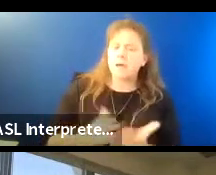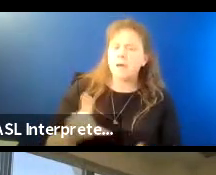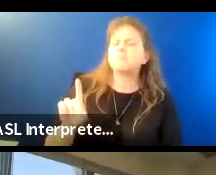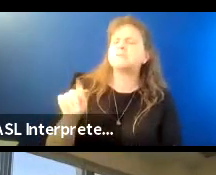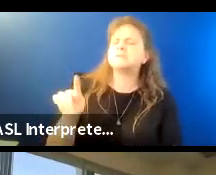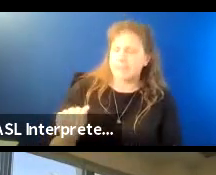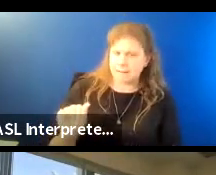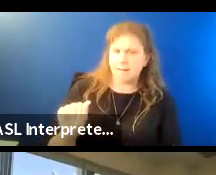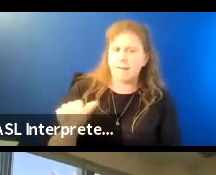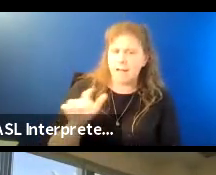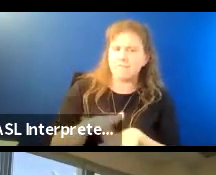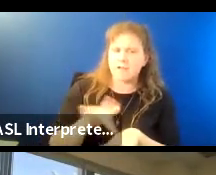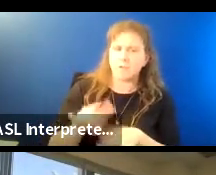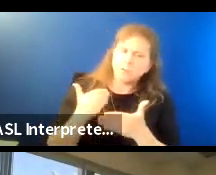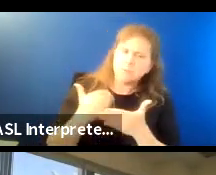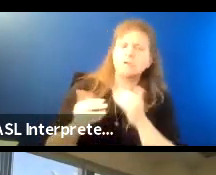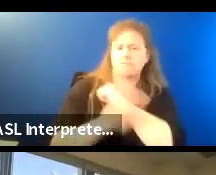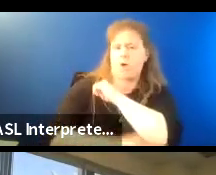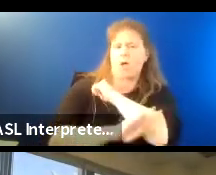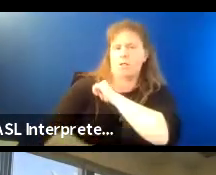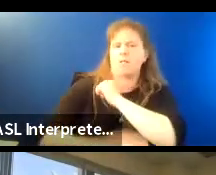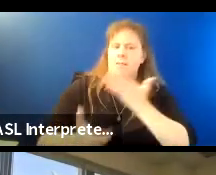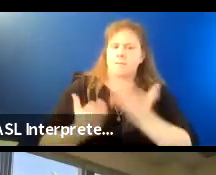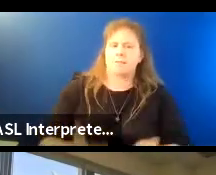some authorization by this fall.